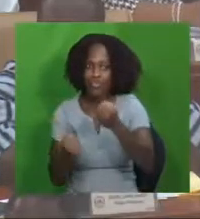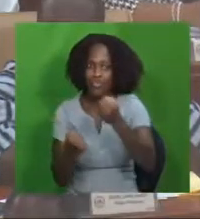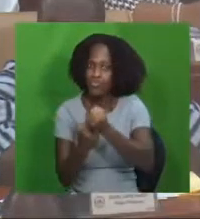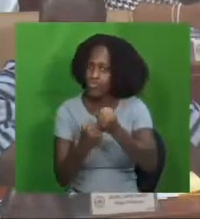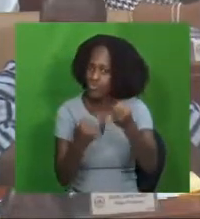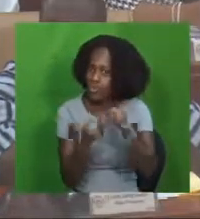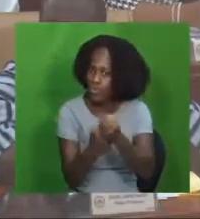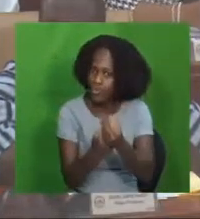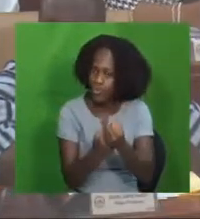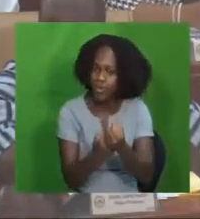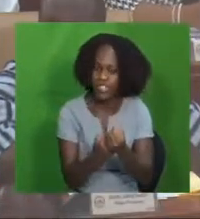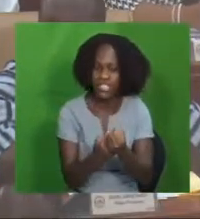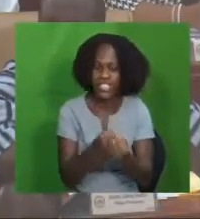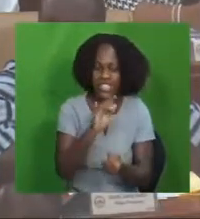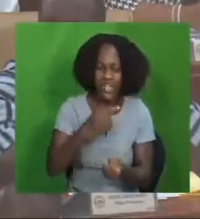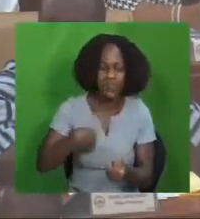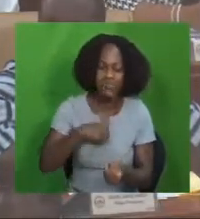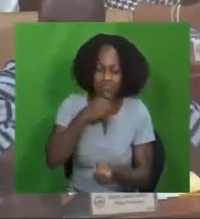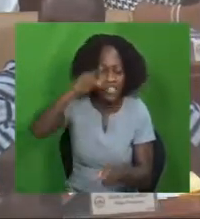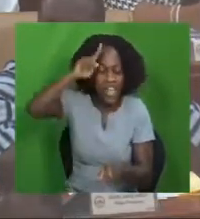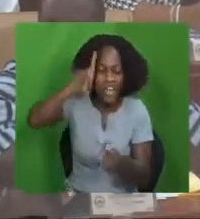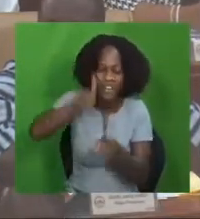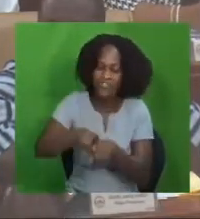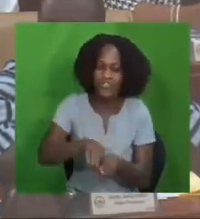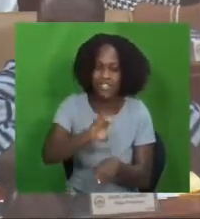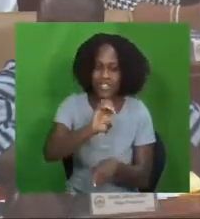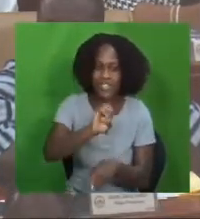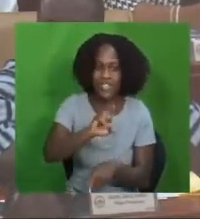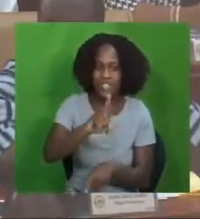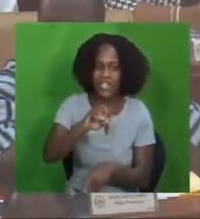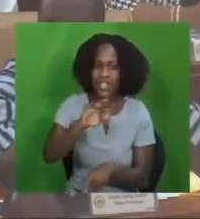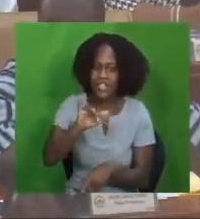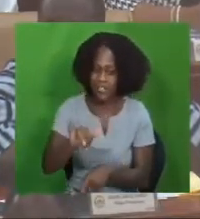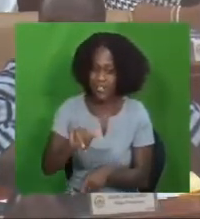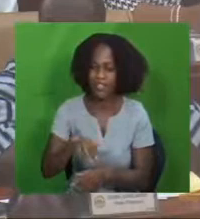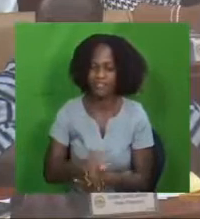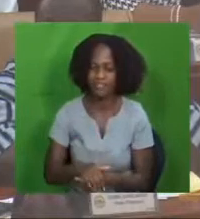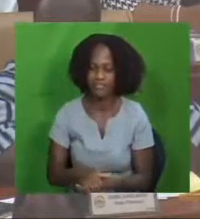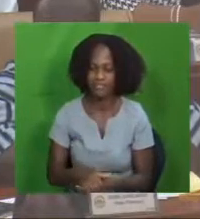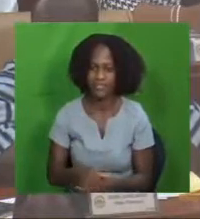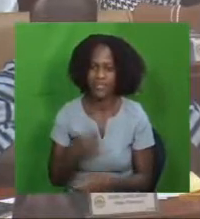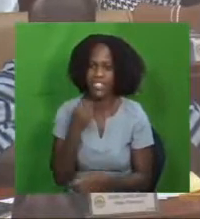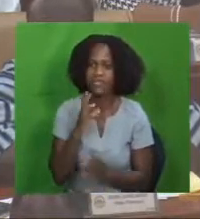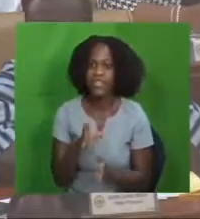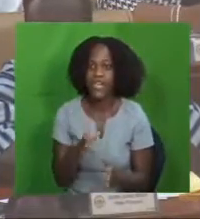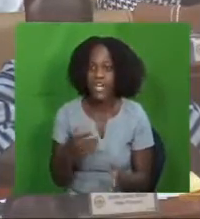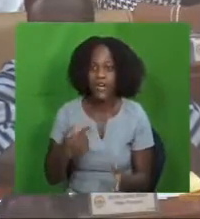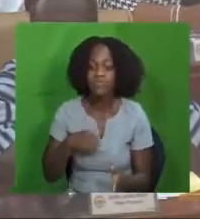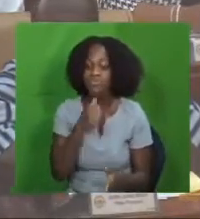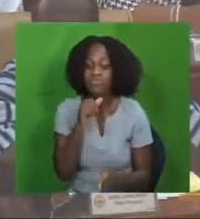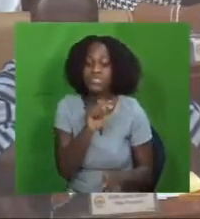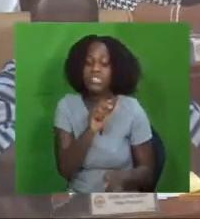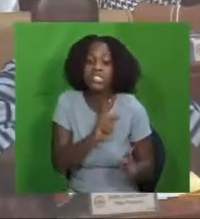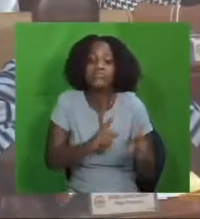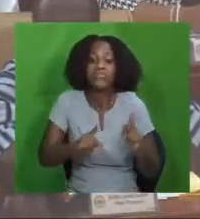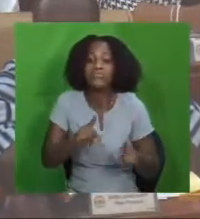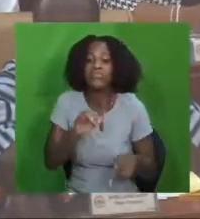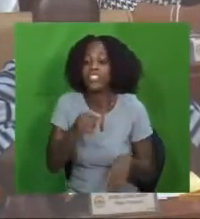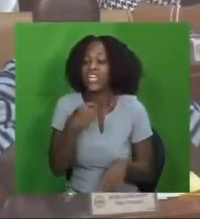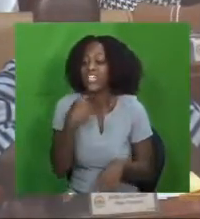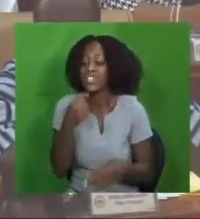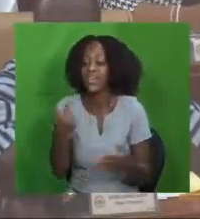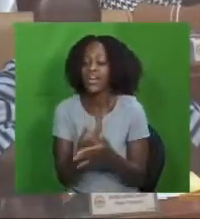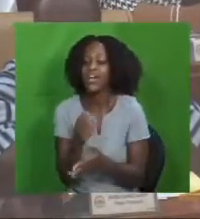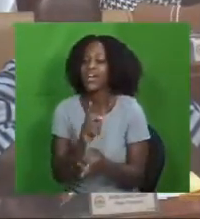resilient, and consistent with our conviction and principle. Mr. Speaker, we are not those who will tell the people